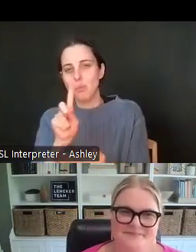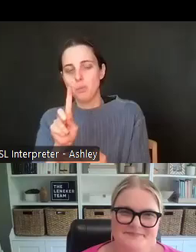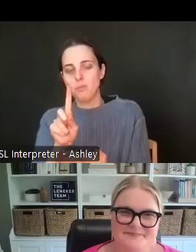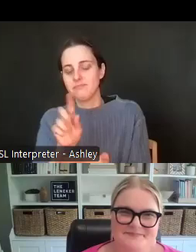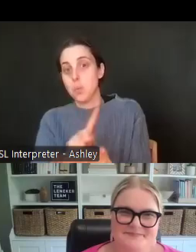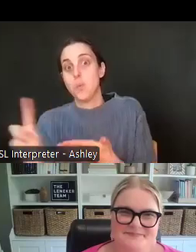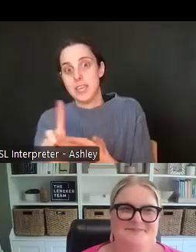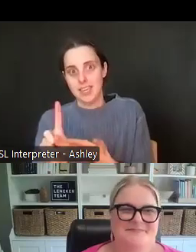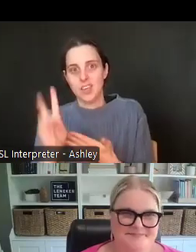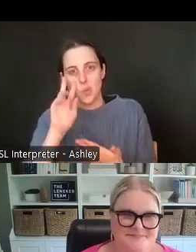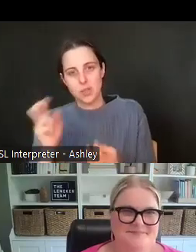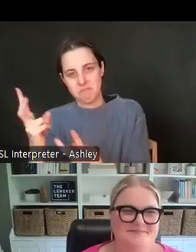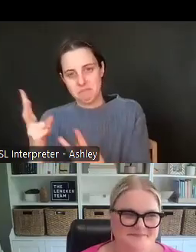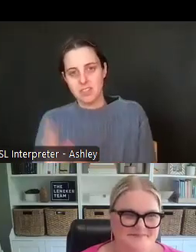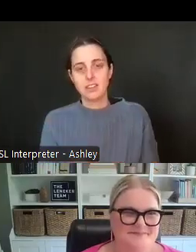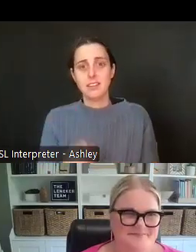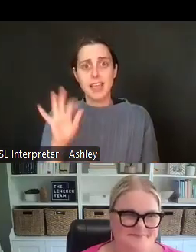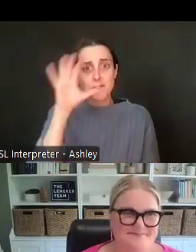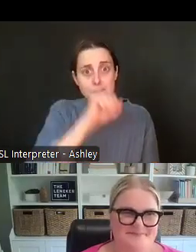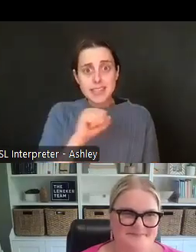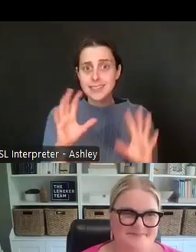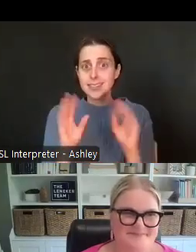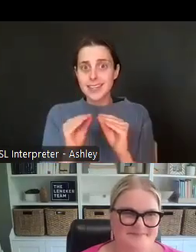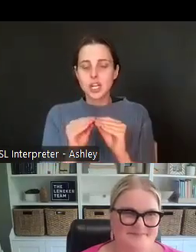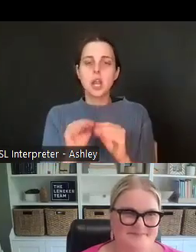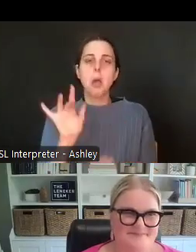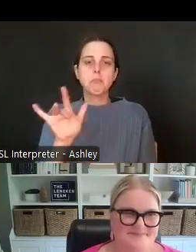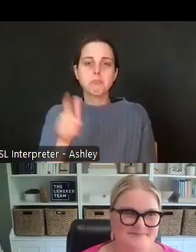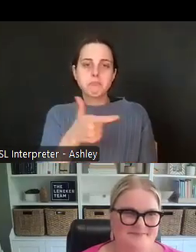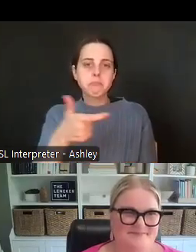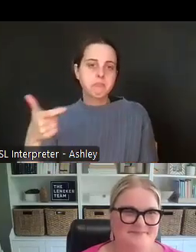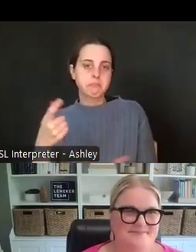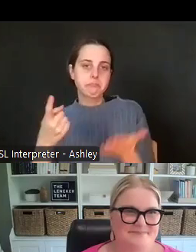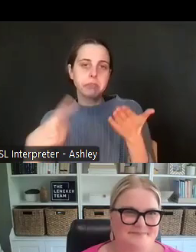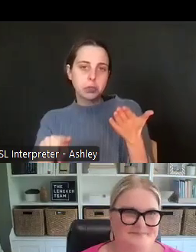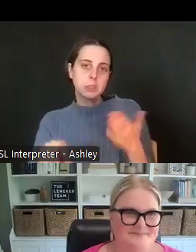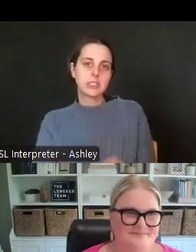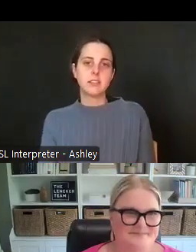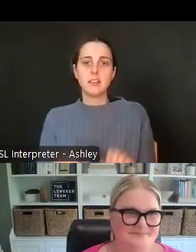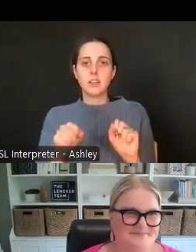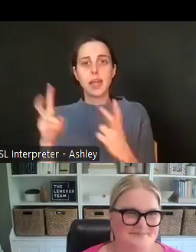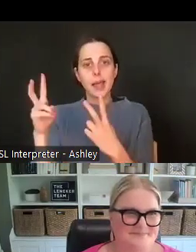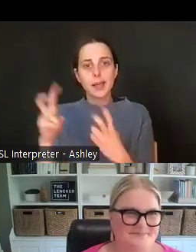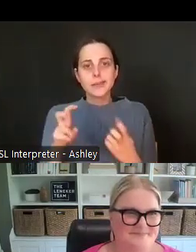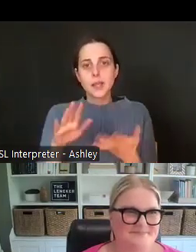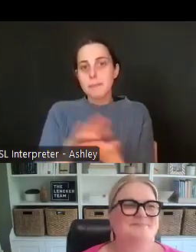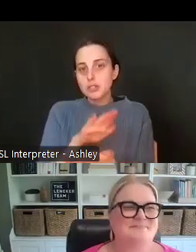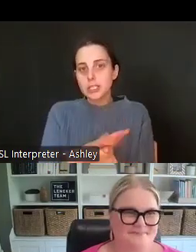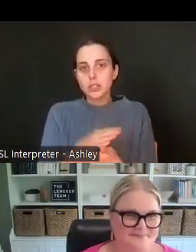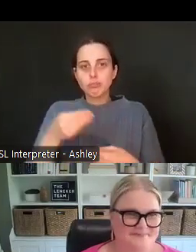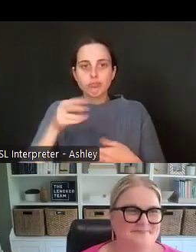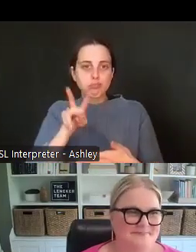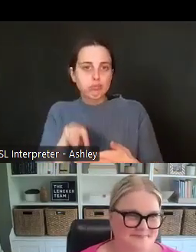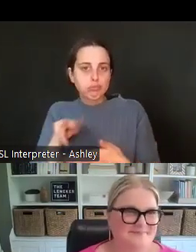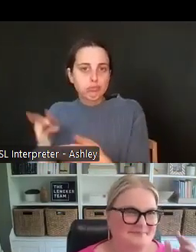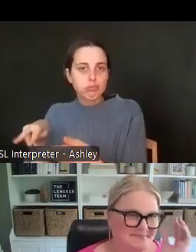sessions you might have missed after those sessions have been posted. You'll be able to download copies of presenter materials, sign up for additional sessions.